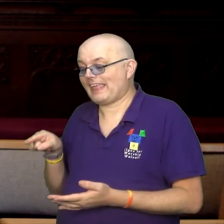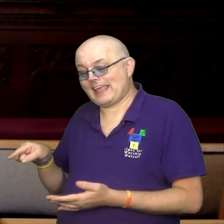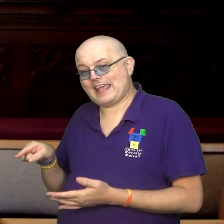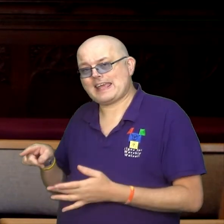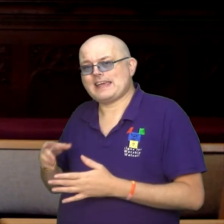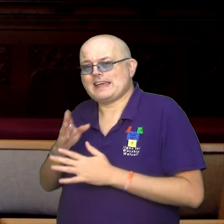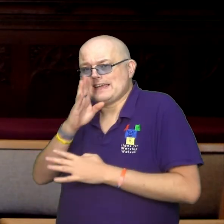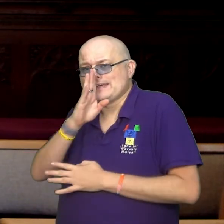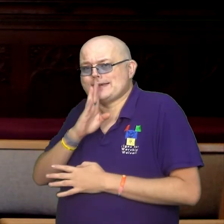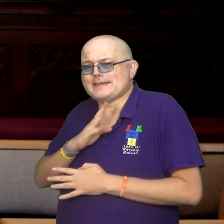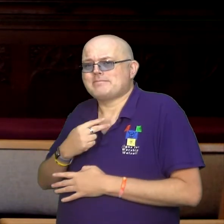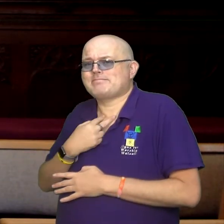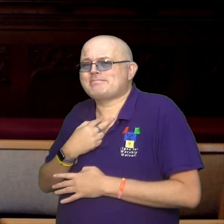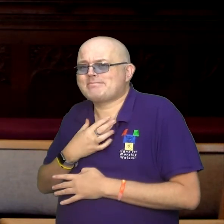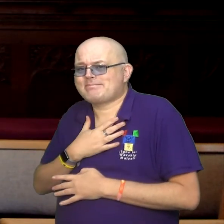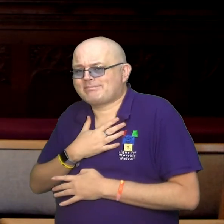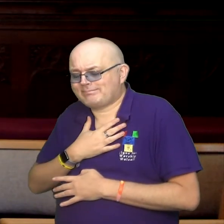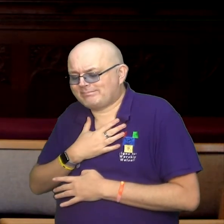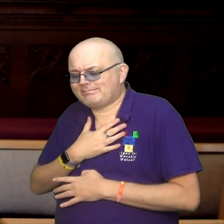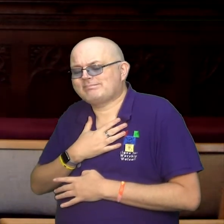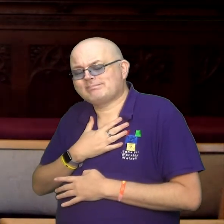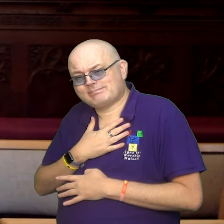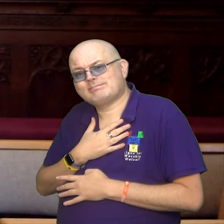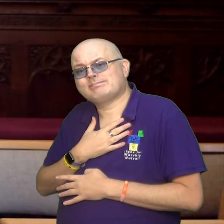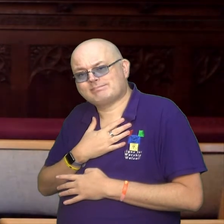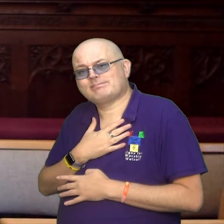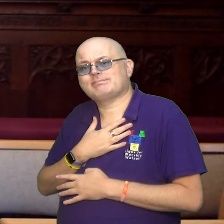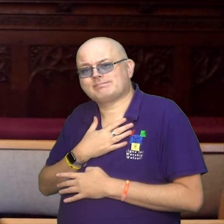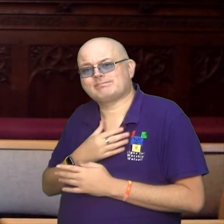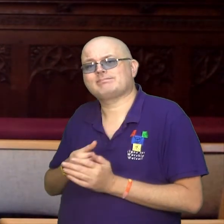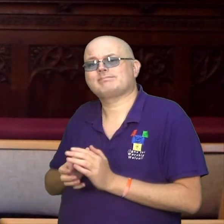He too grieved.